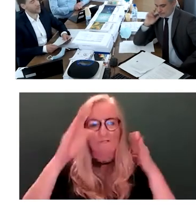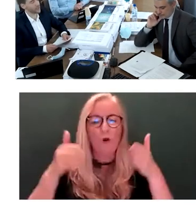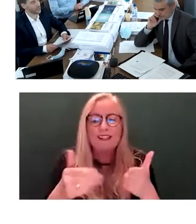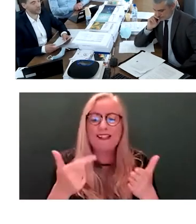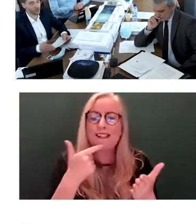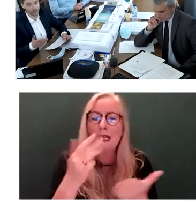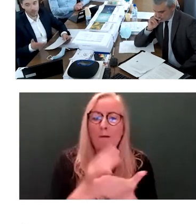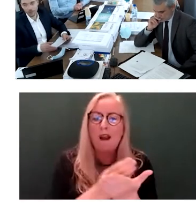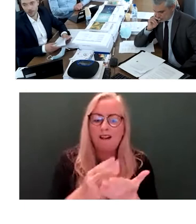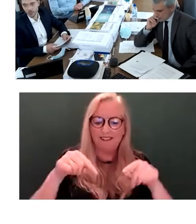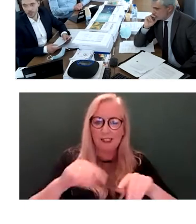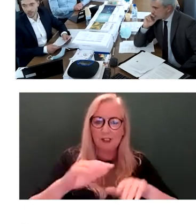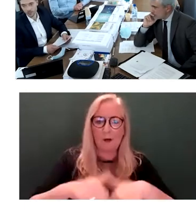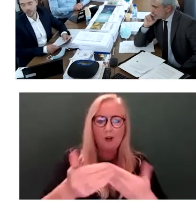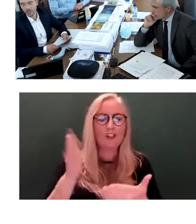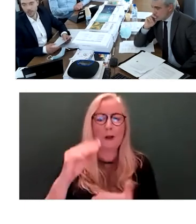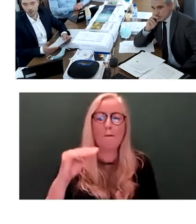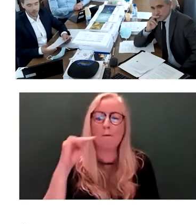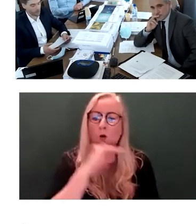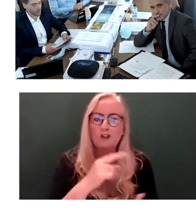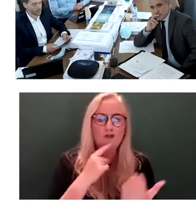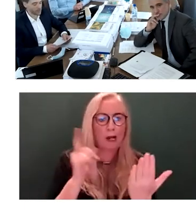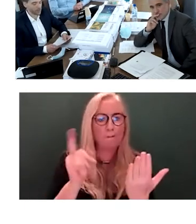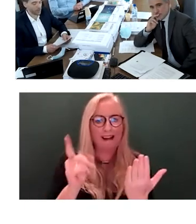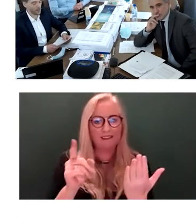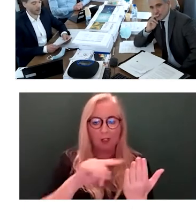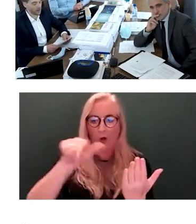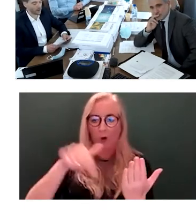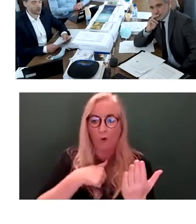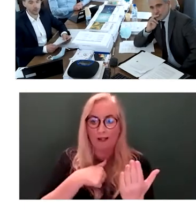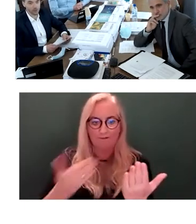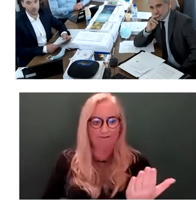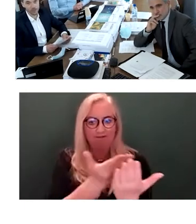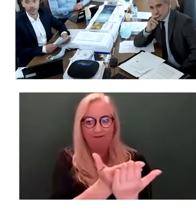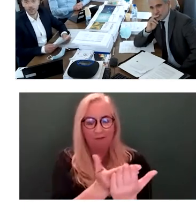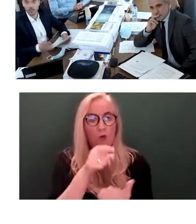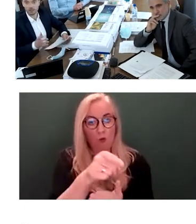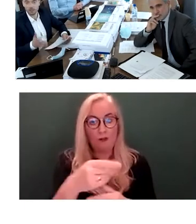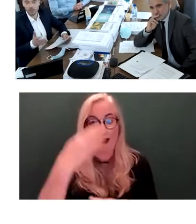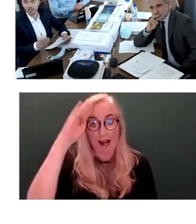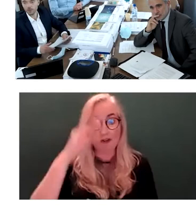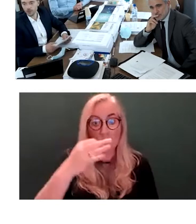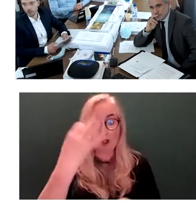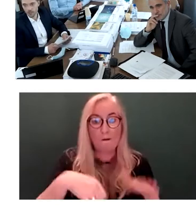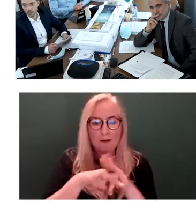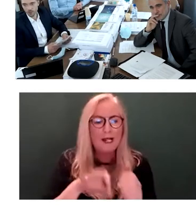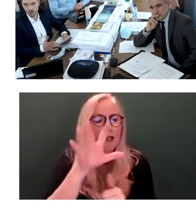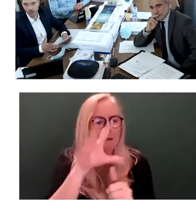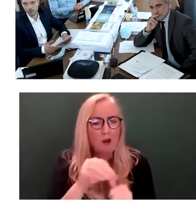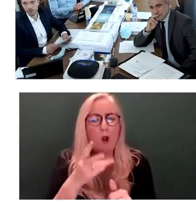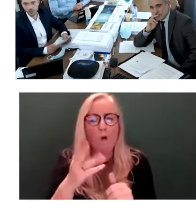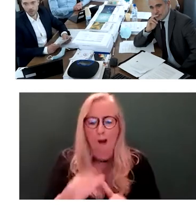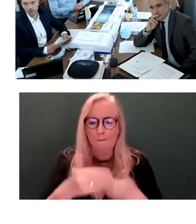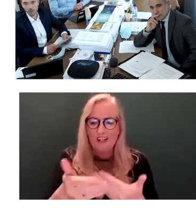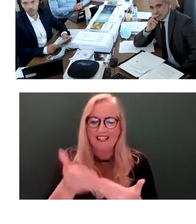of the presentation on the key recommendations that we made to the Irish government. In particular, I'm going to present to you